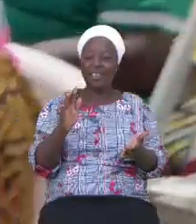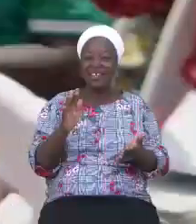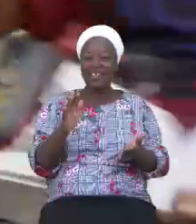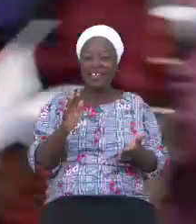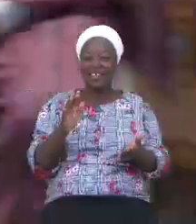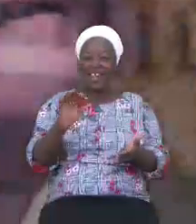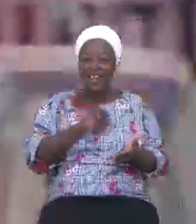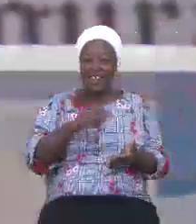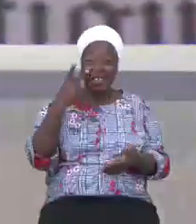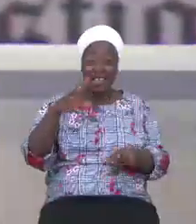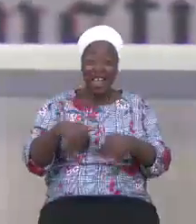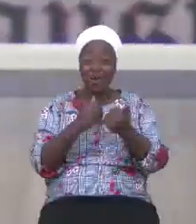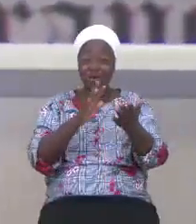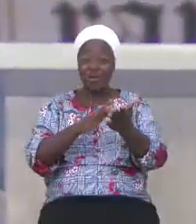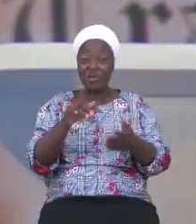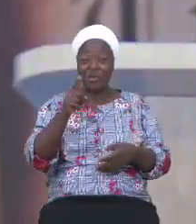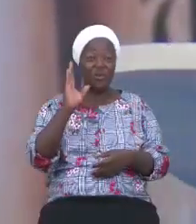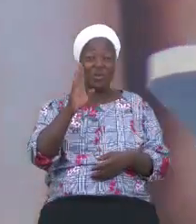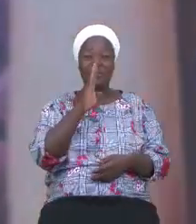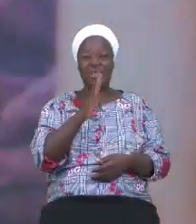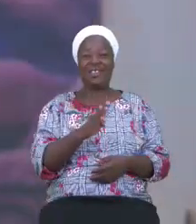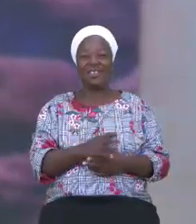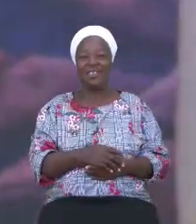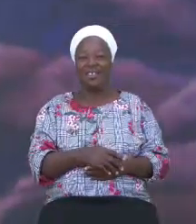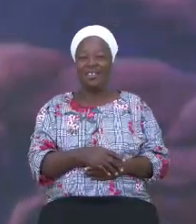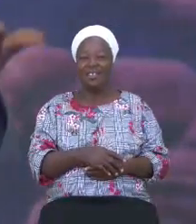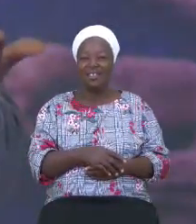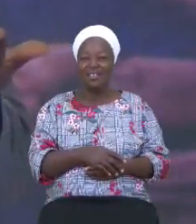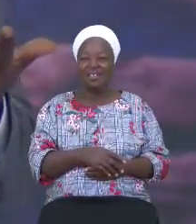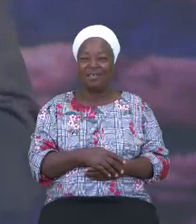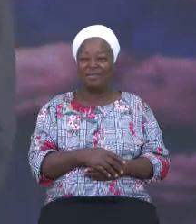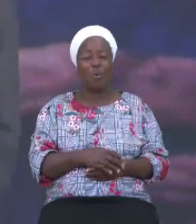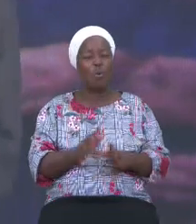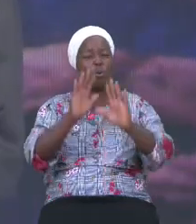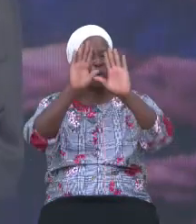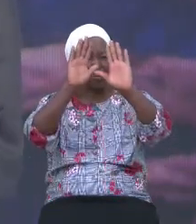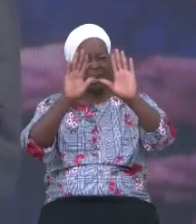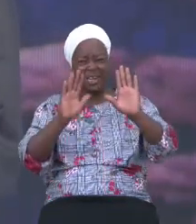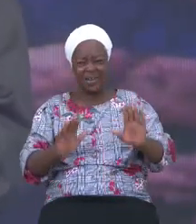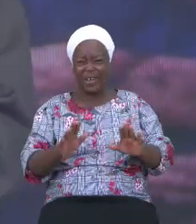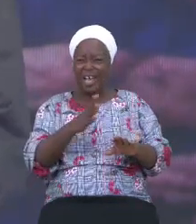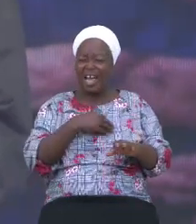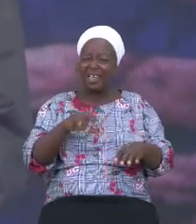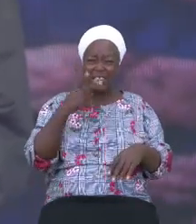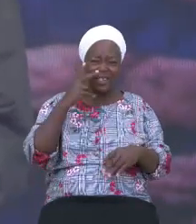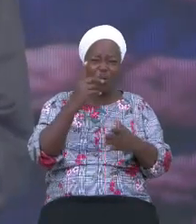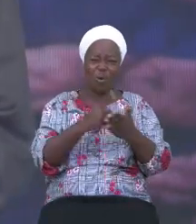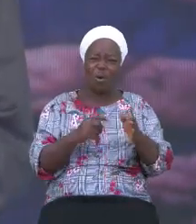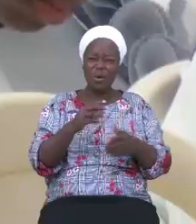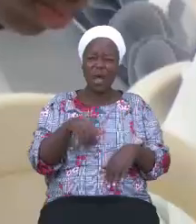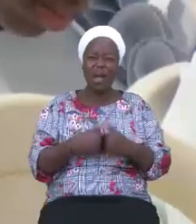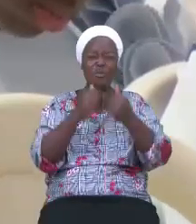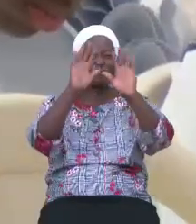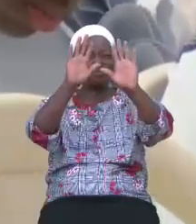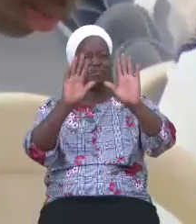I see how glorious you will be. Amen. Splendor. I see what splendor will be in your